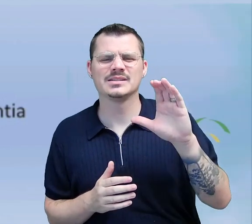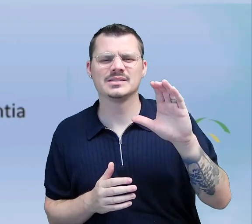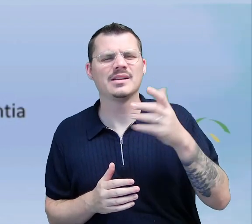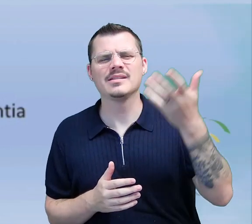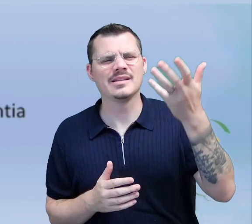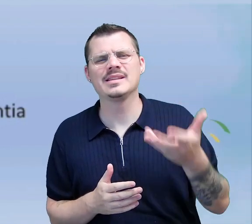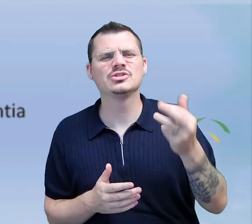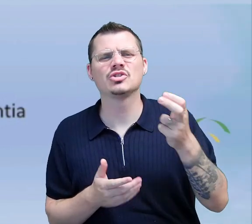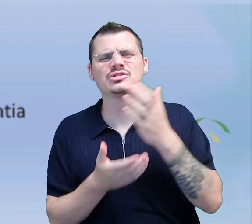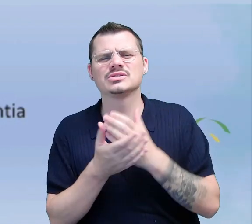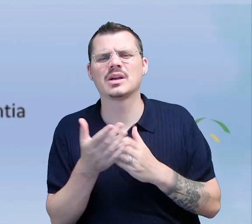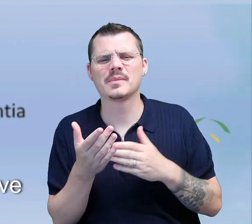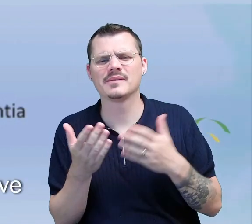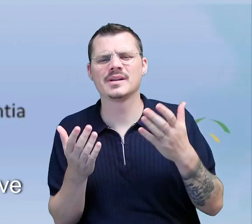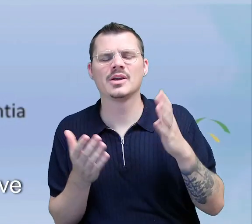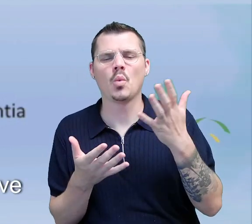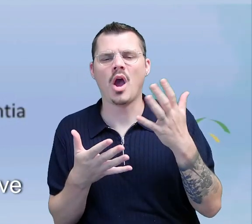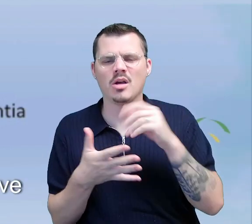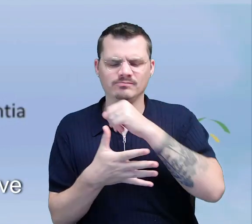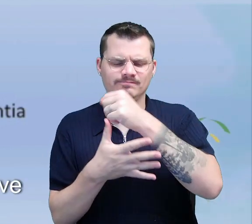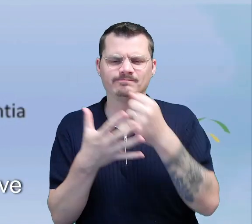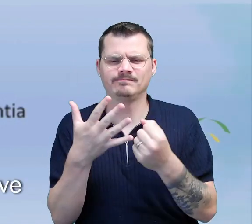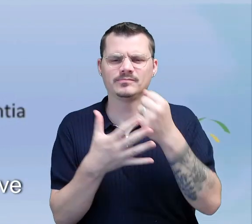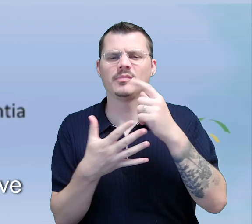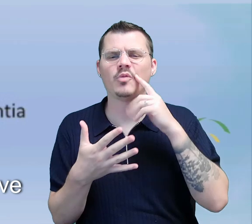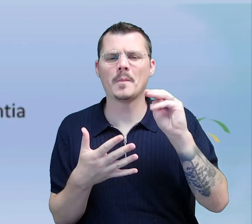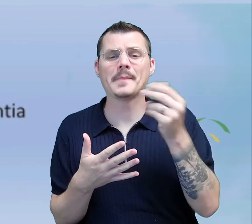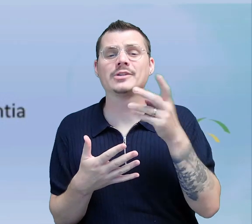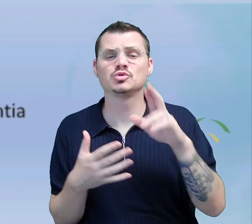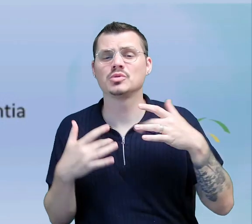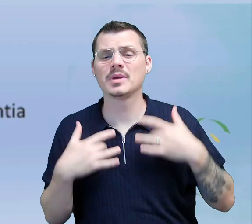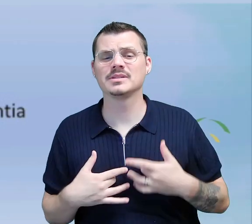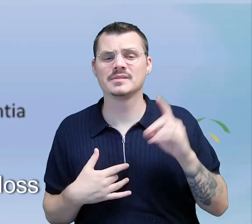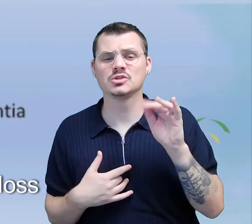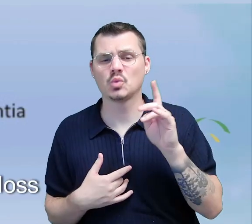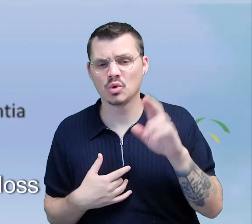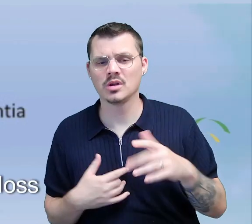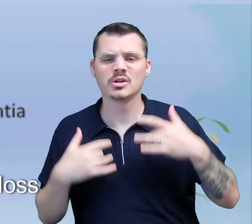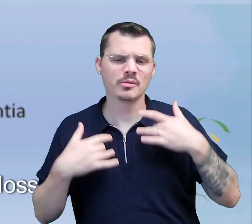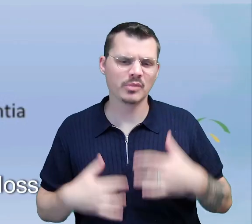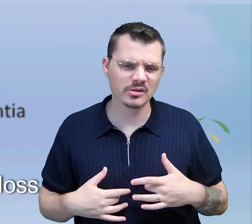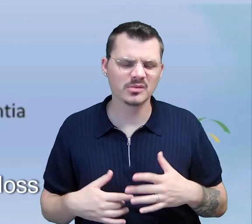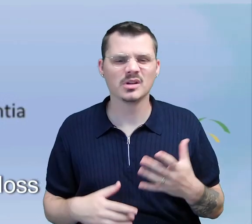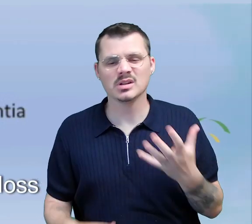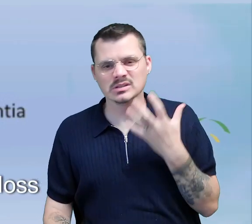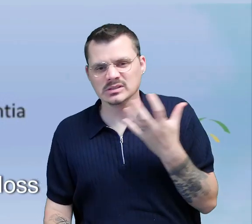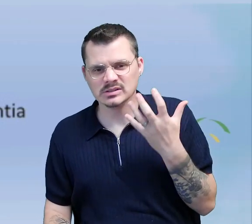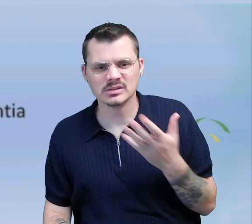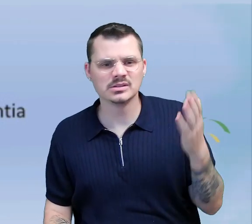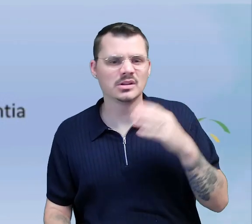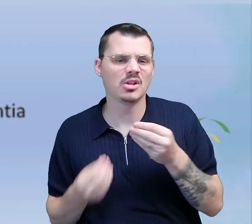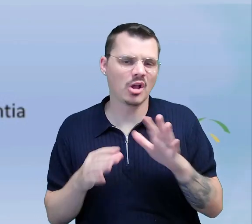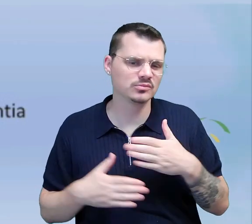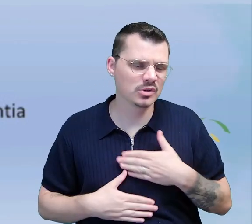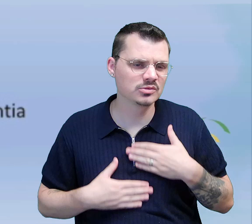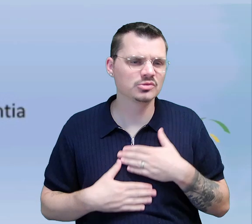are some of the standard criteria for major depressive disorder. Depressed, irritable most of the day, loss of